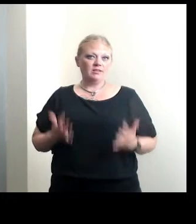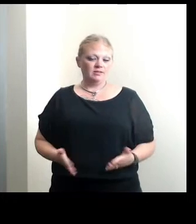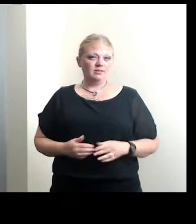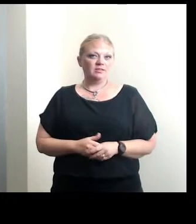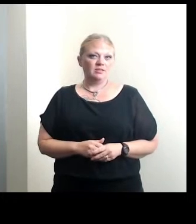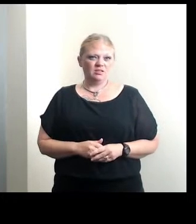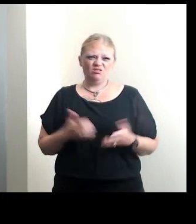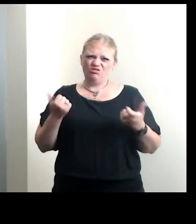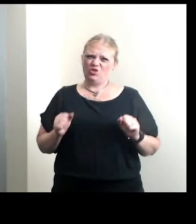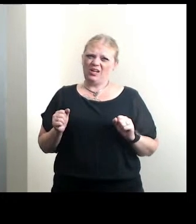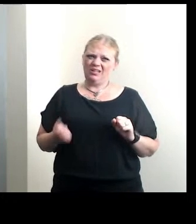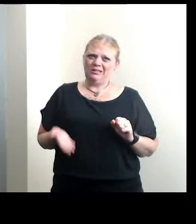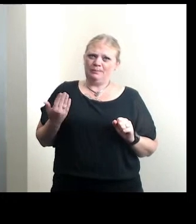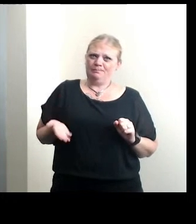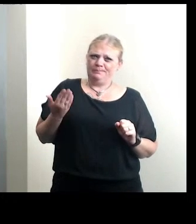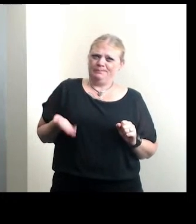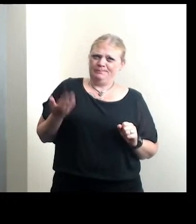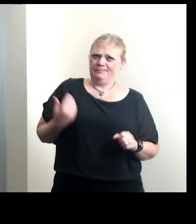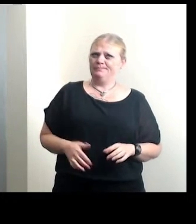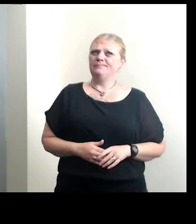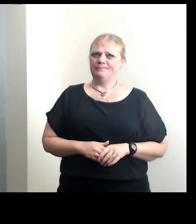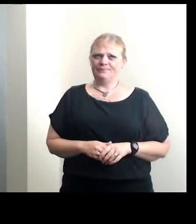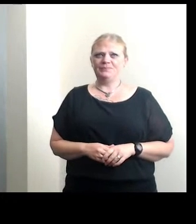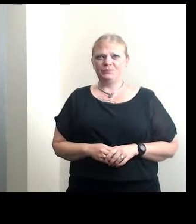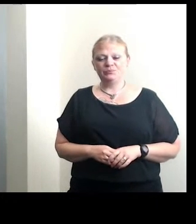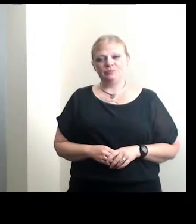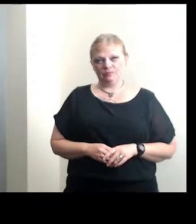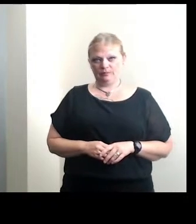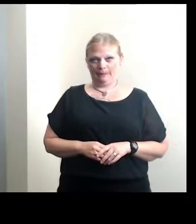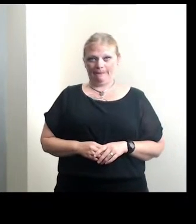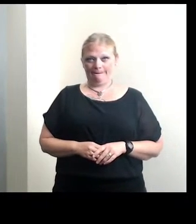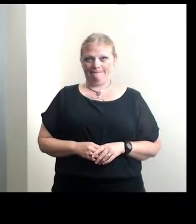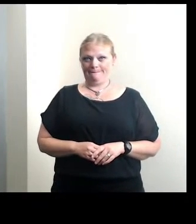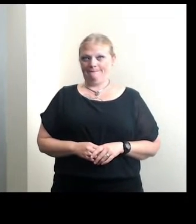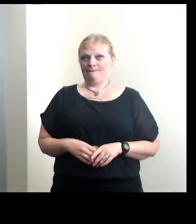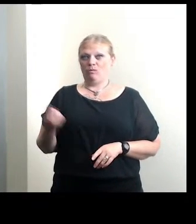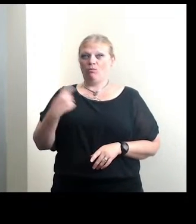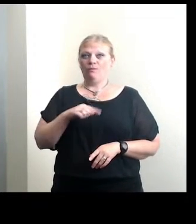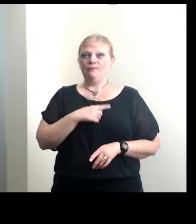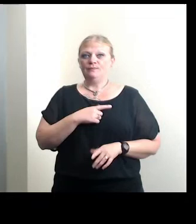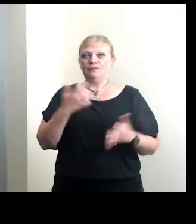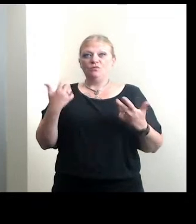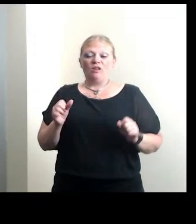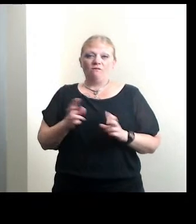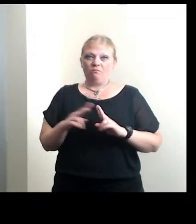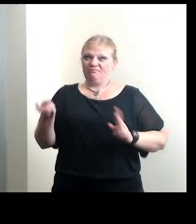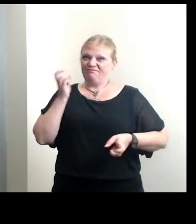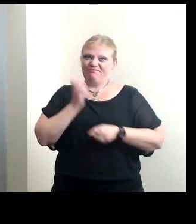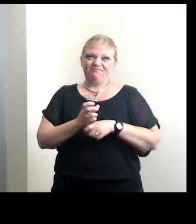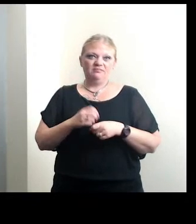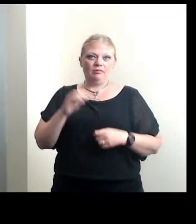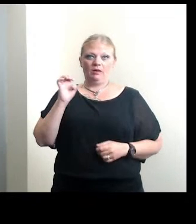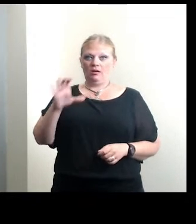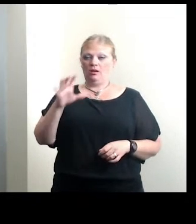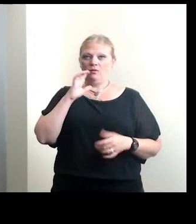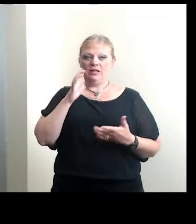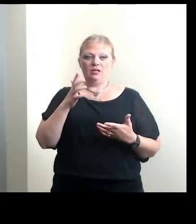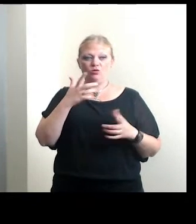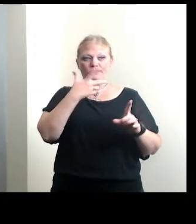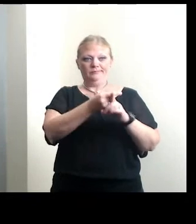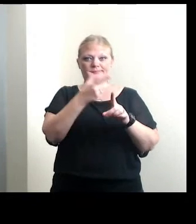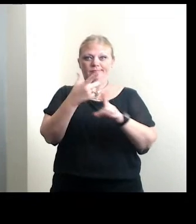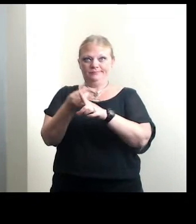So let's try to get that number up higher. So we are trying very hard in Erie County to help people get